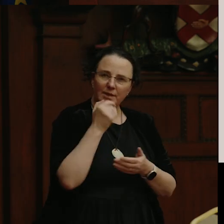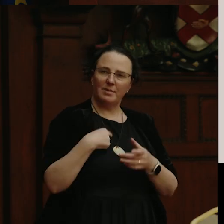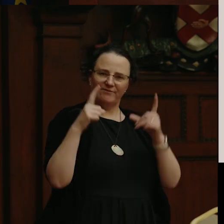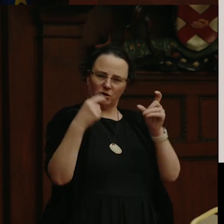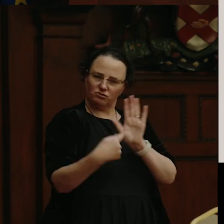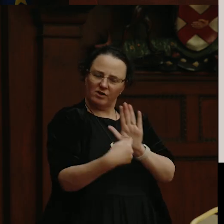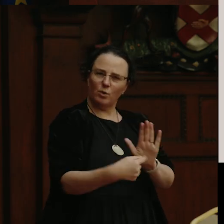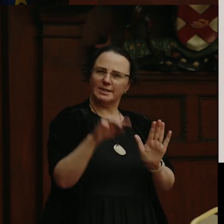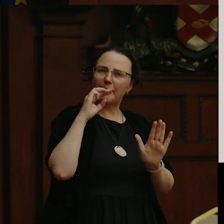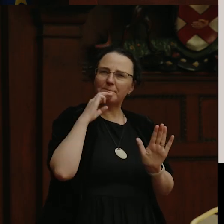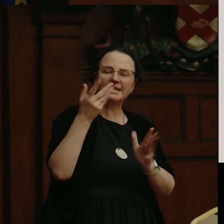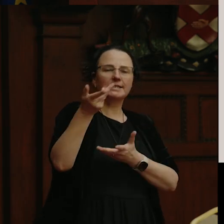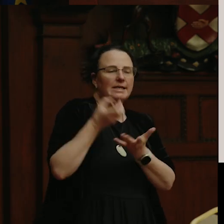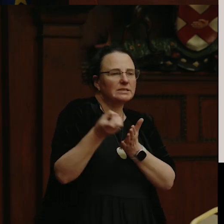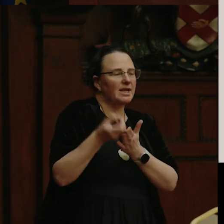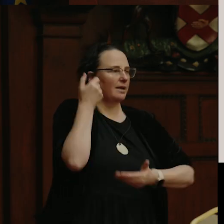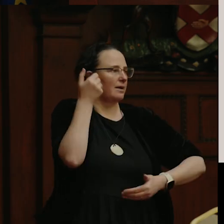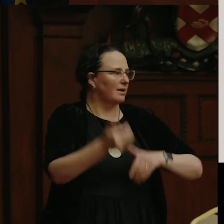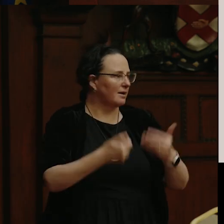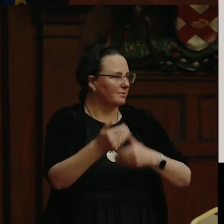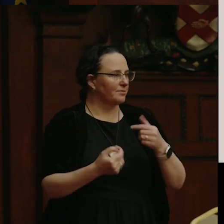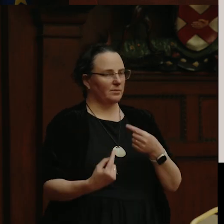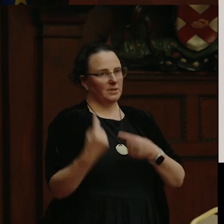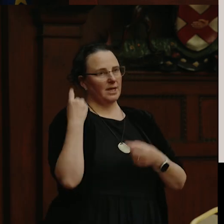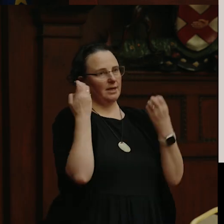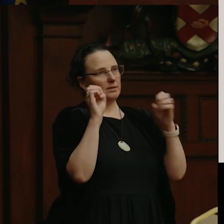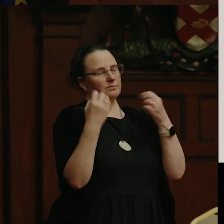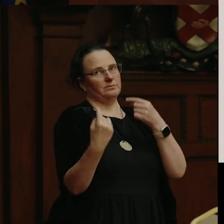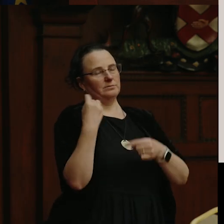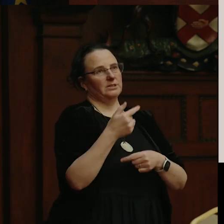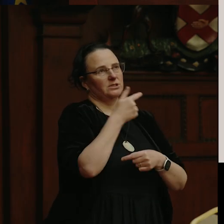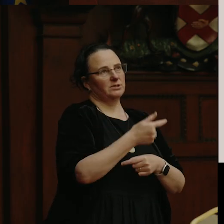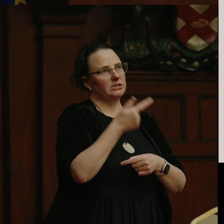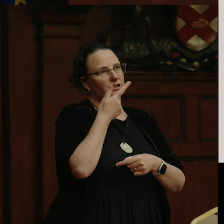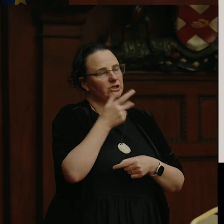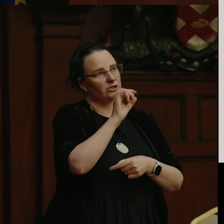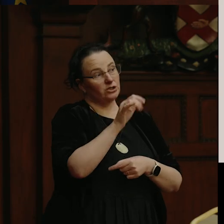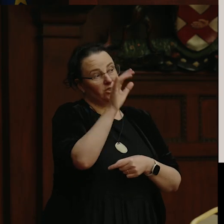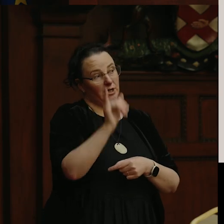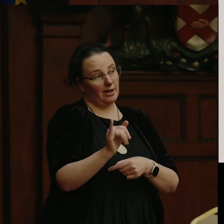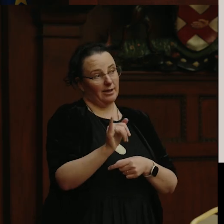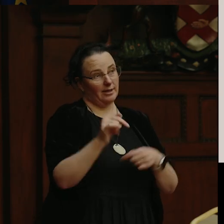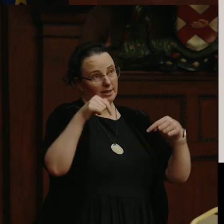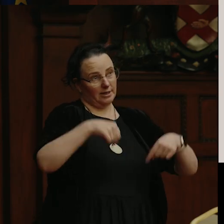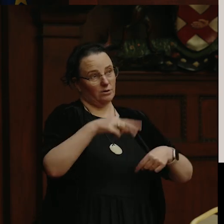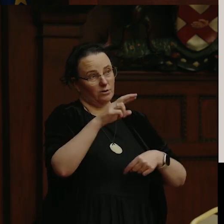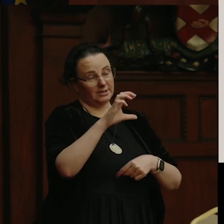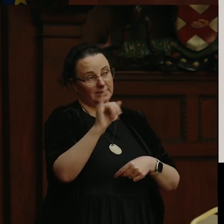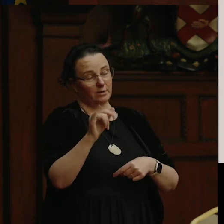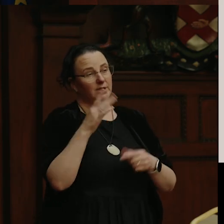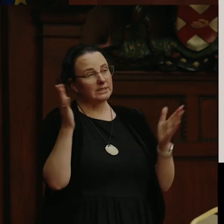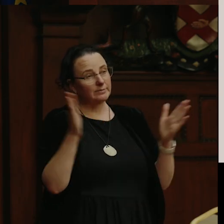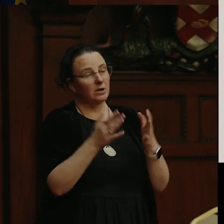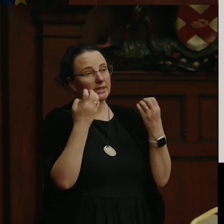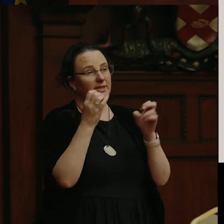images. And like I said, we held the exhibition on the 23rd of July here in College Hall in RCSI, but we also had a mini exhibition